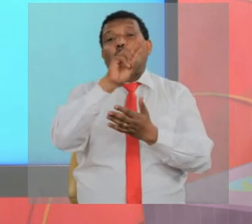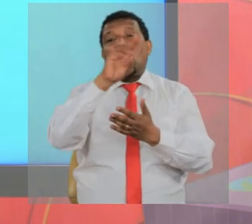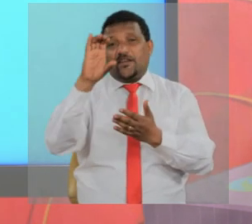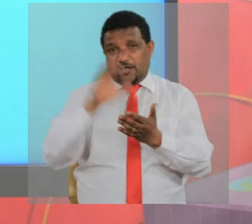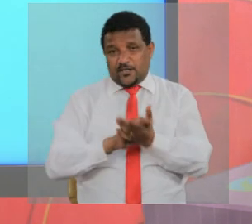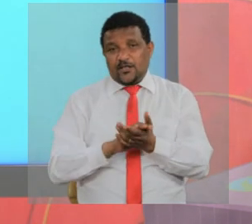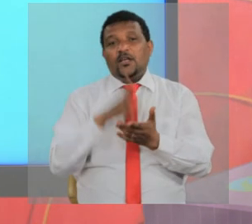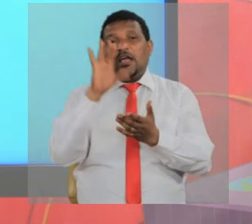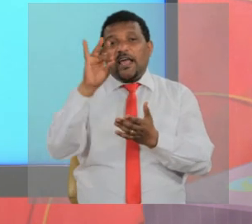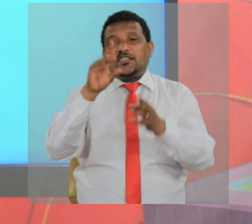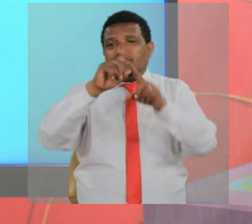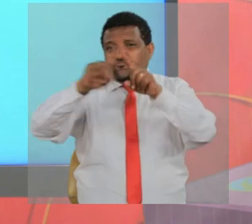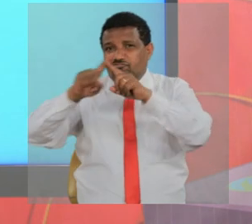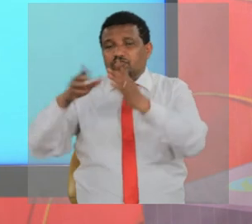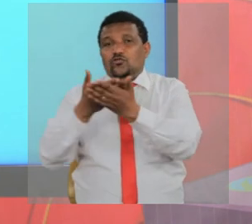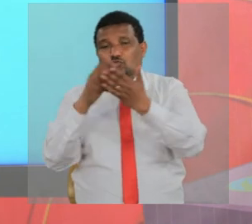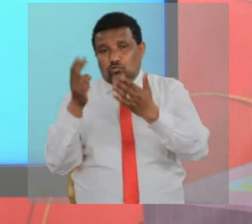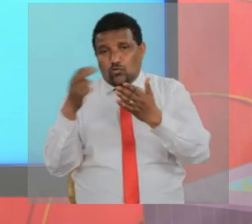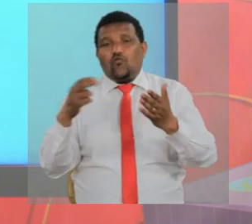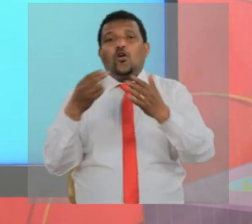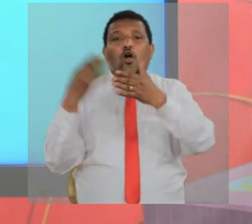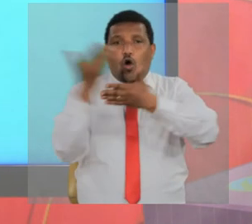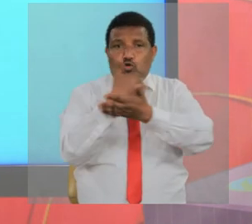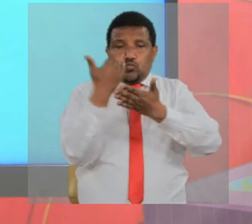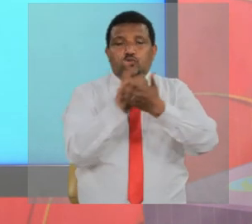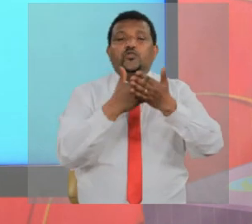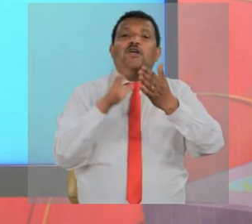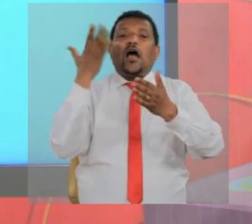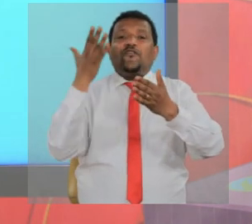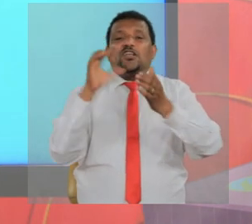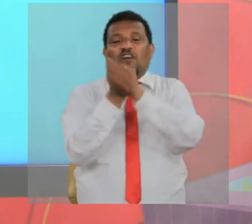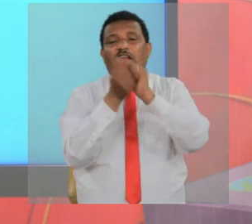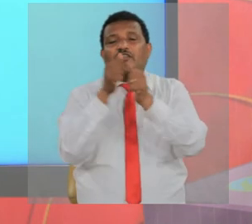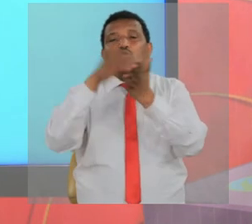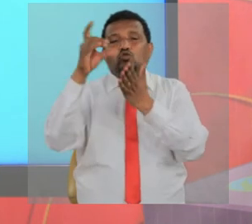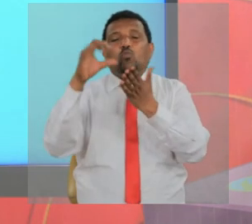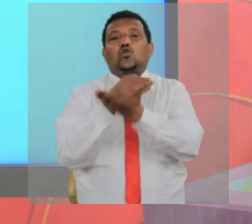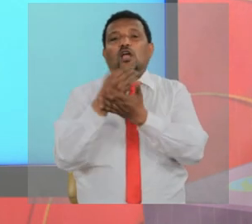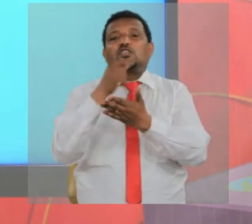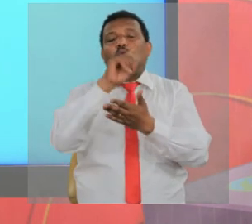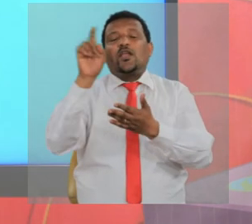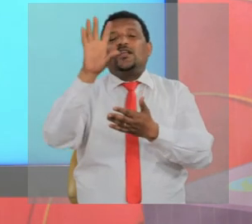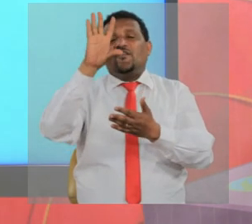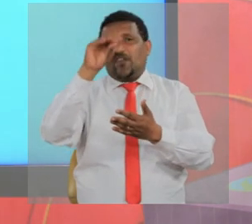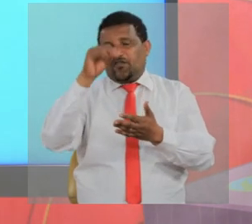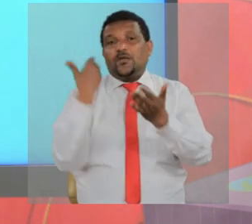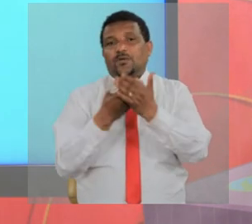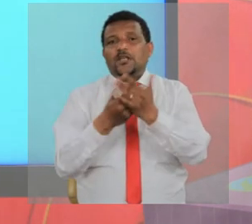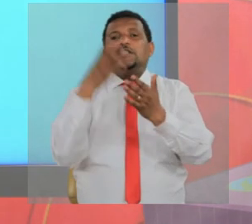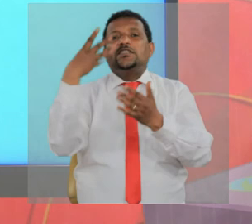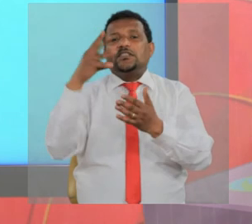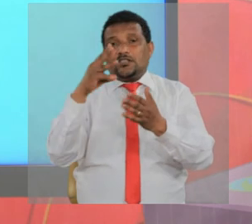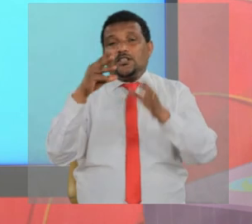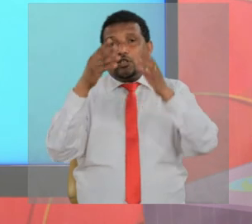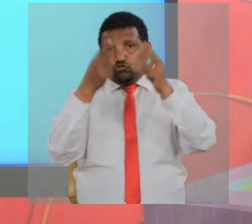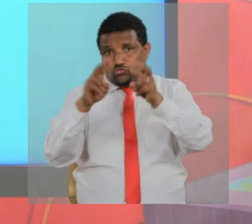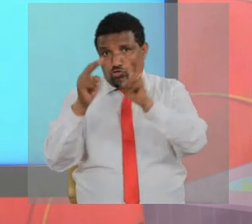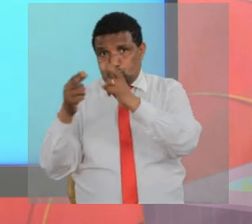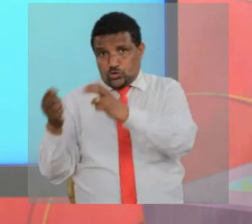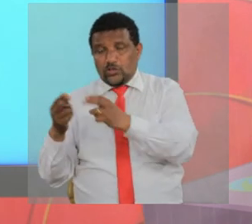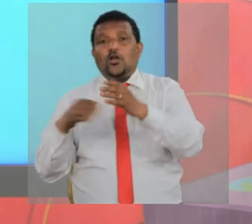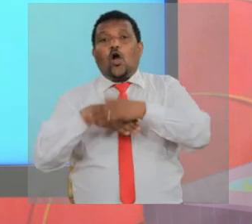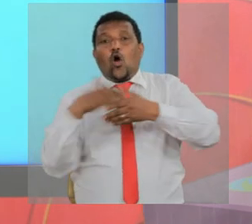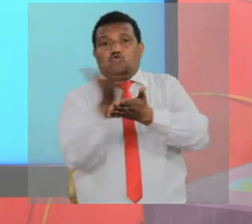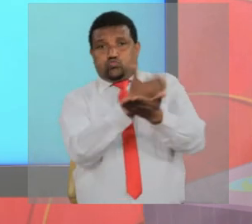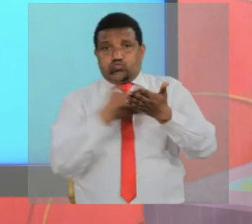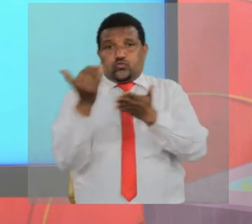at 8 units of output and average variable cost of production of 150 BR at 16 units of